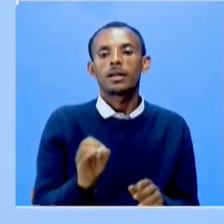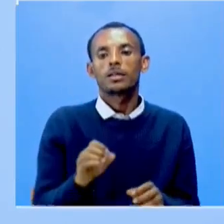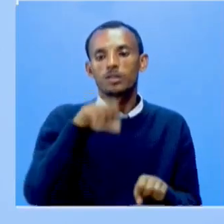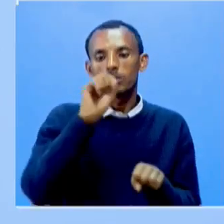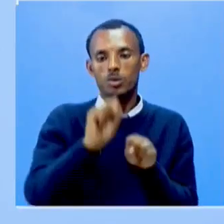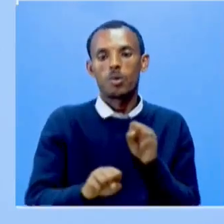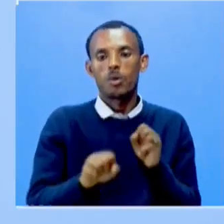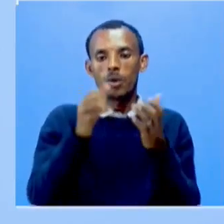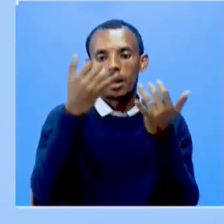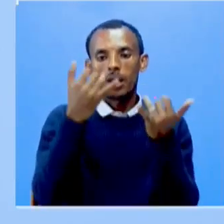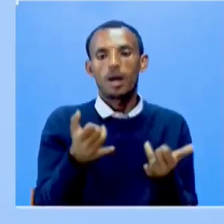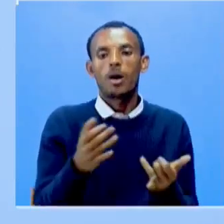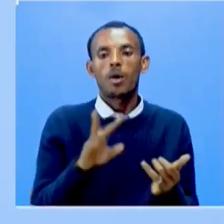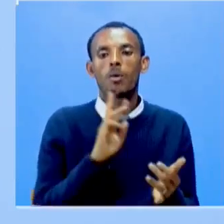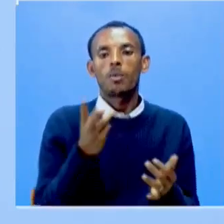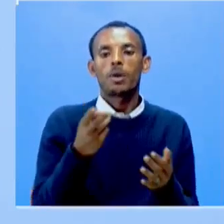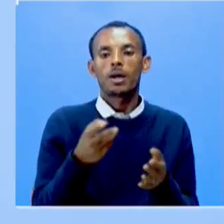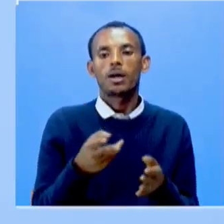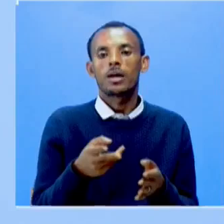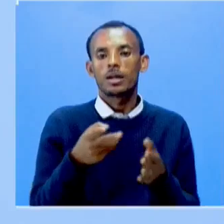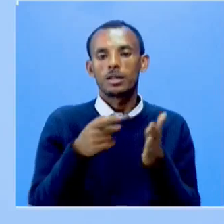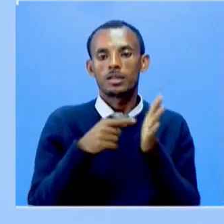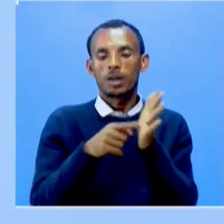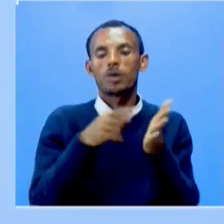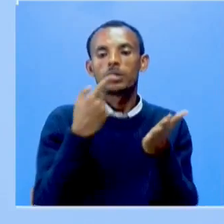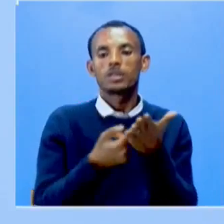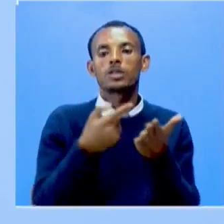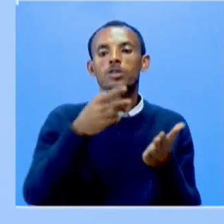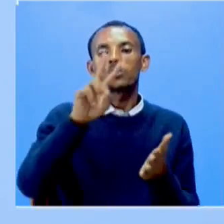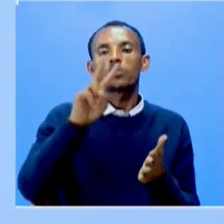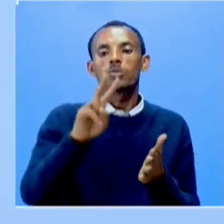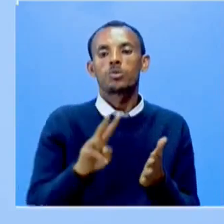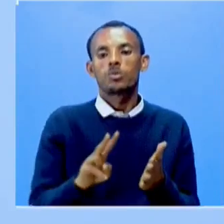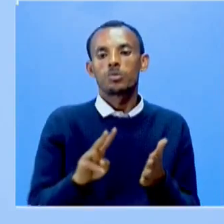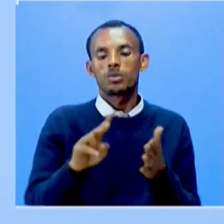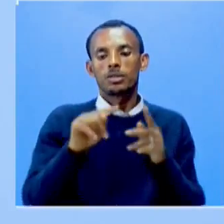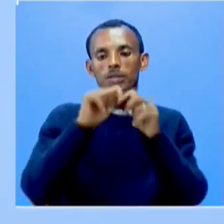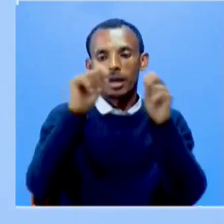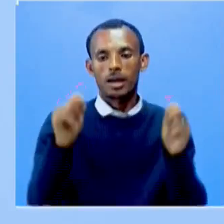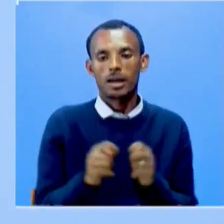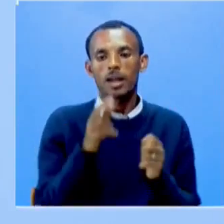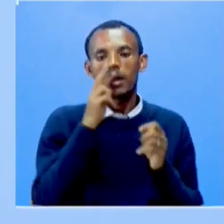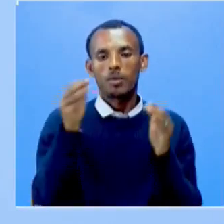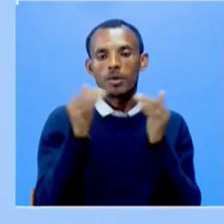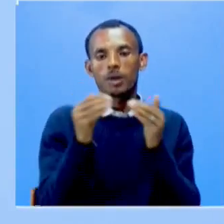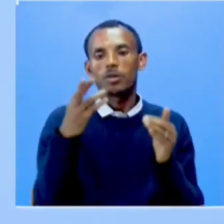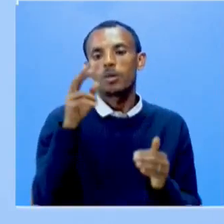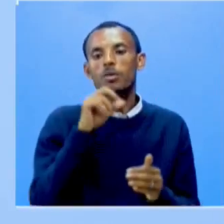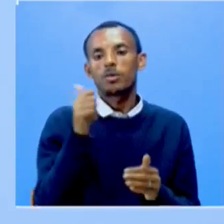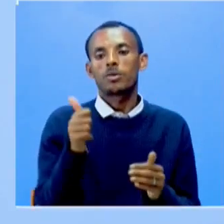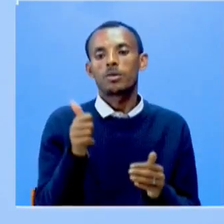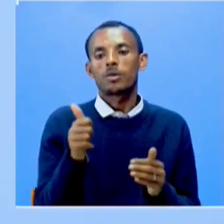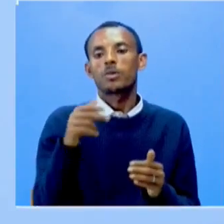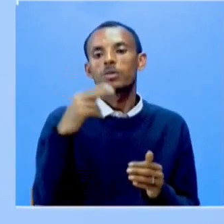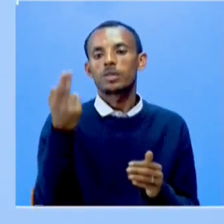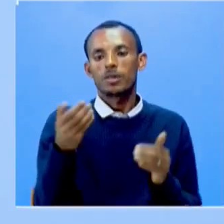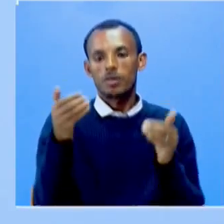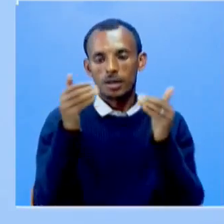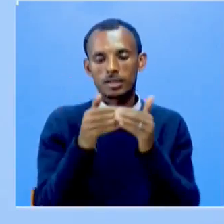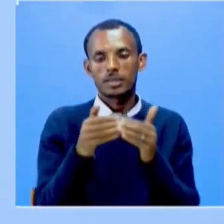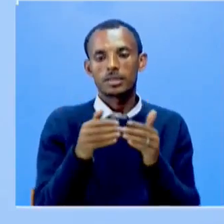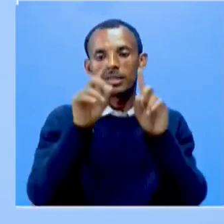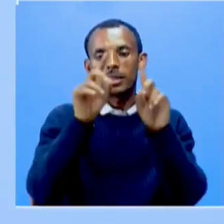now we need to show these two triangles are congruent. Using congruency test, we'll try to show